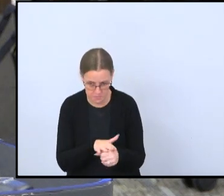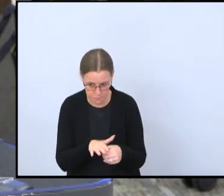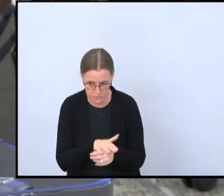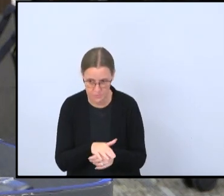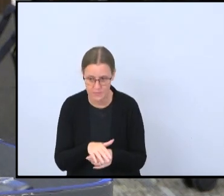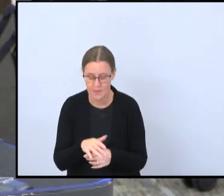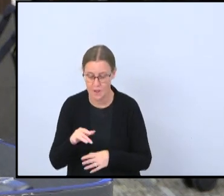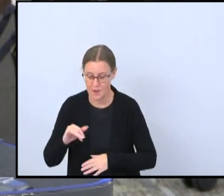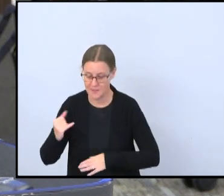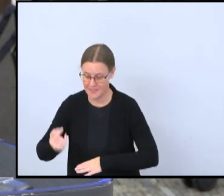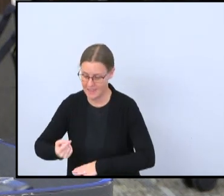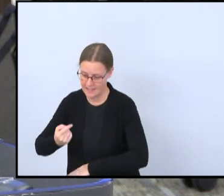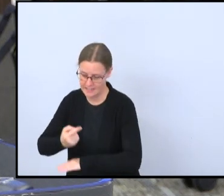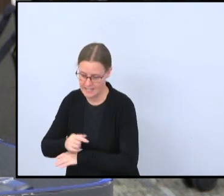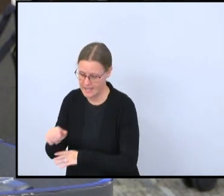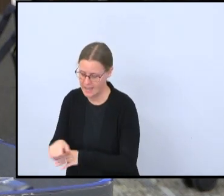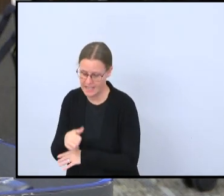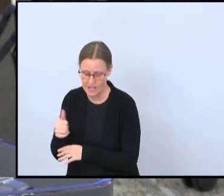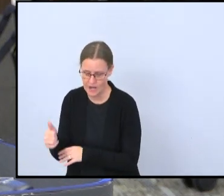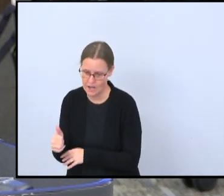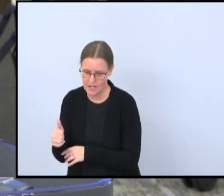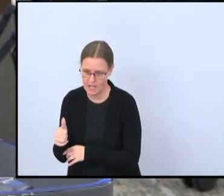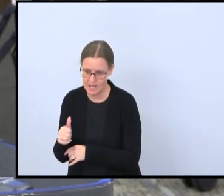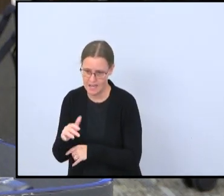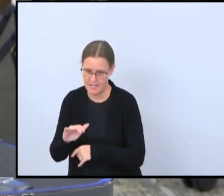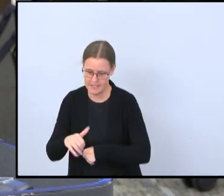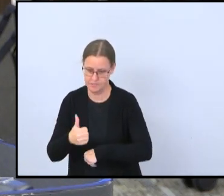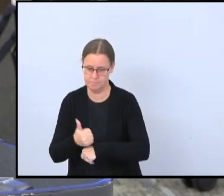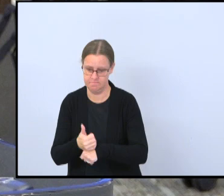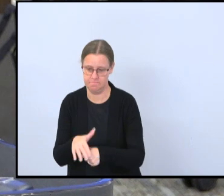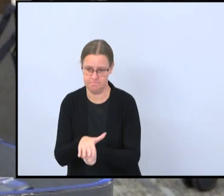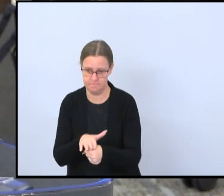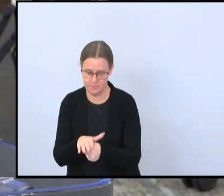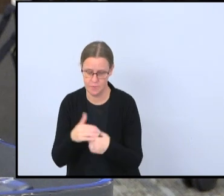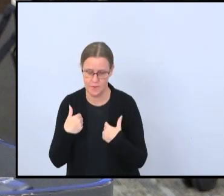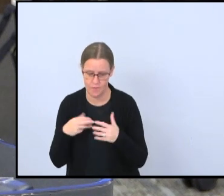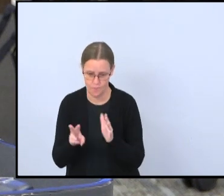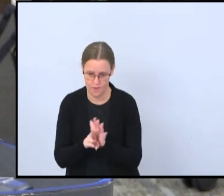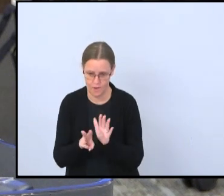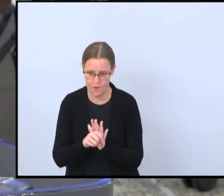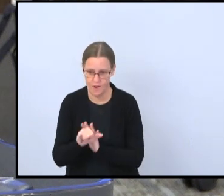of the county's vote centers. More information is available on our website at